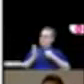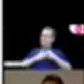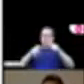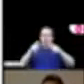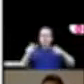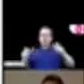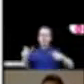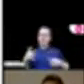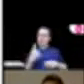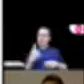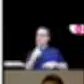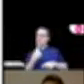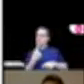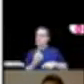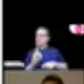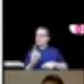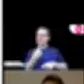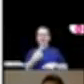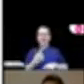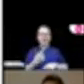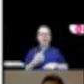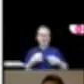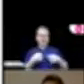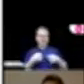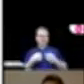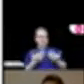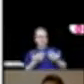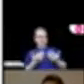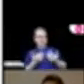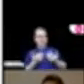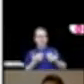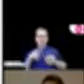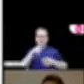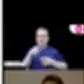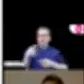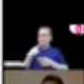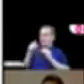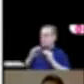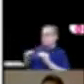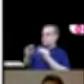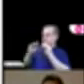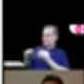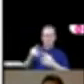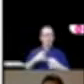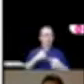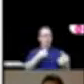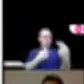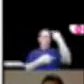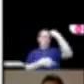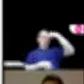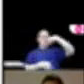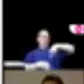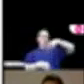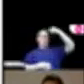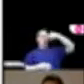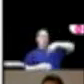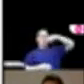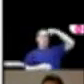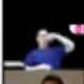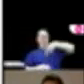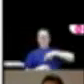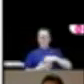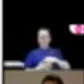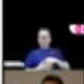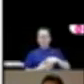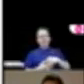Black, they're unwelcome, they're objectified or are ignored. And they always